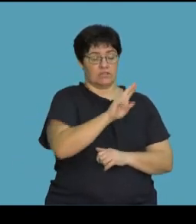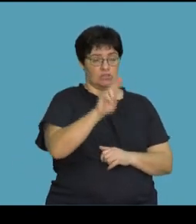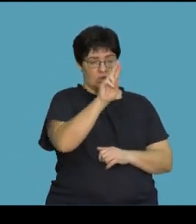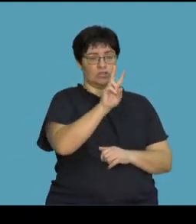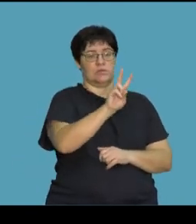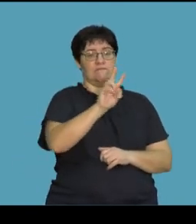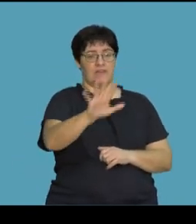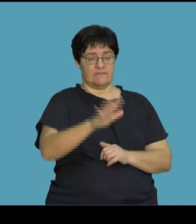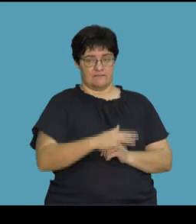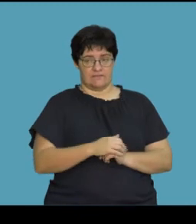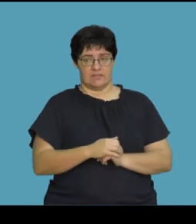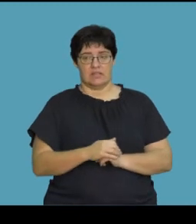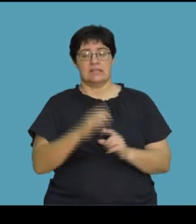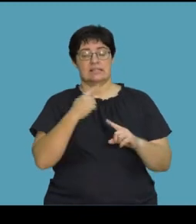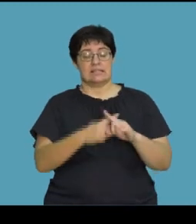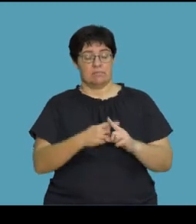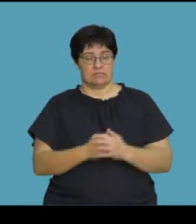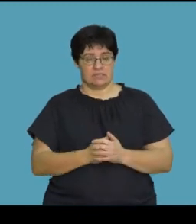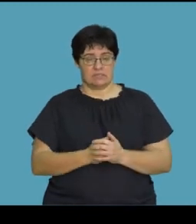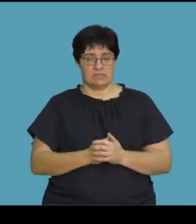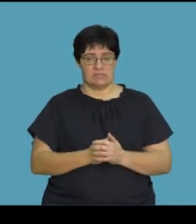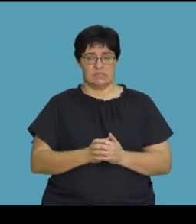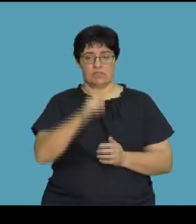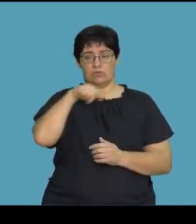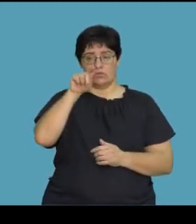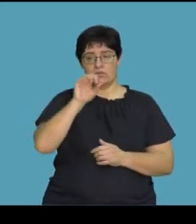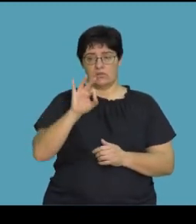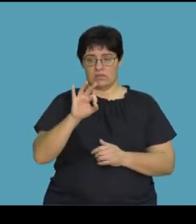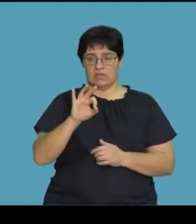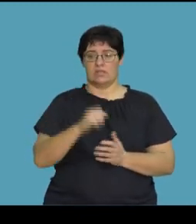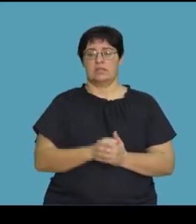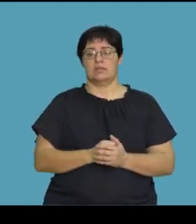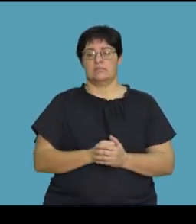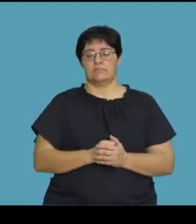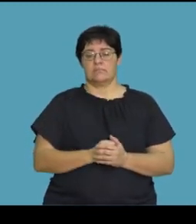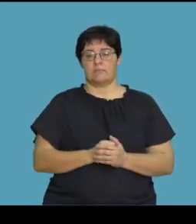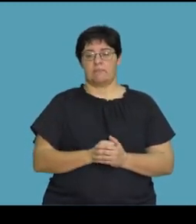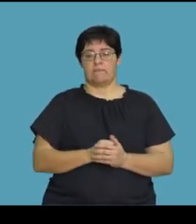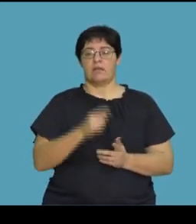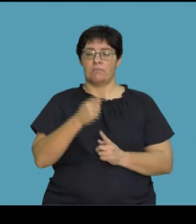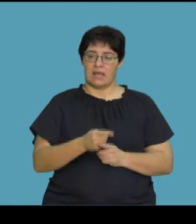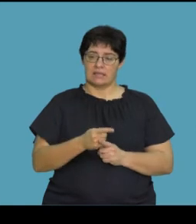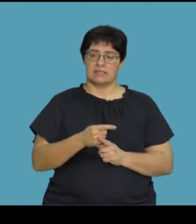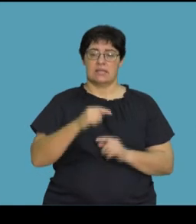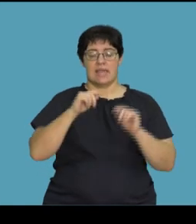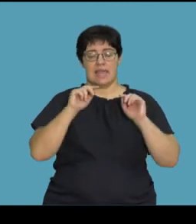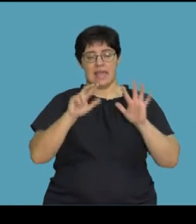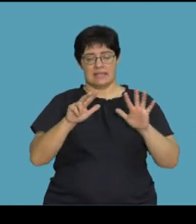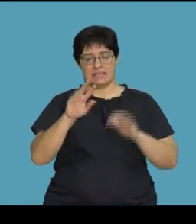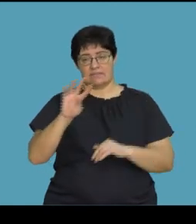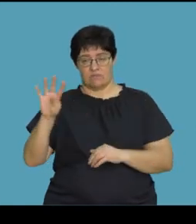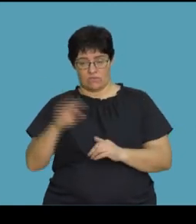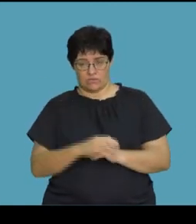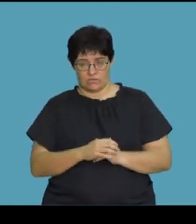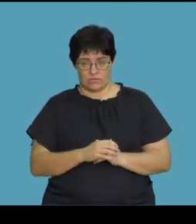5 squared we know is 25, multiplied by square root of 3 squared will be 3, and then